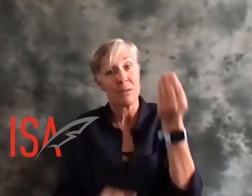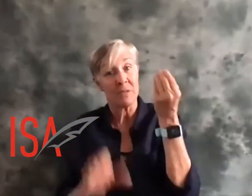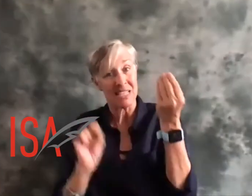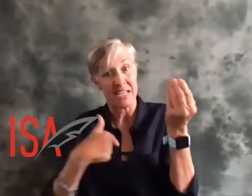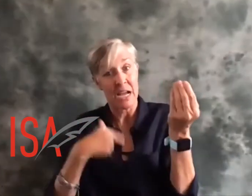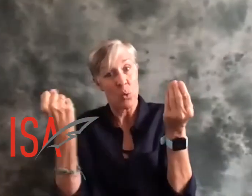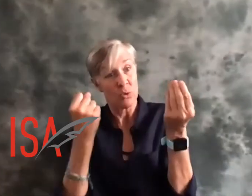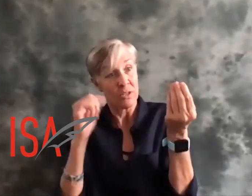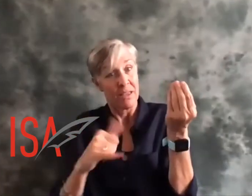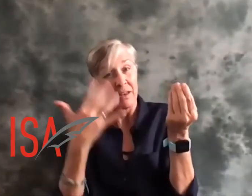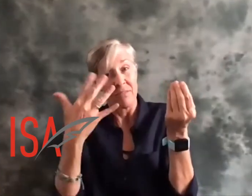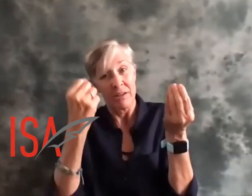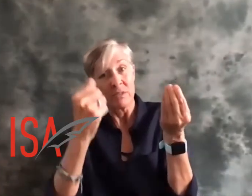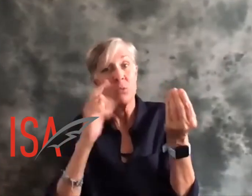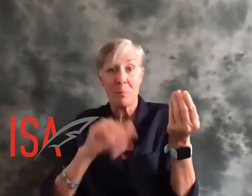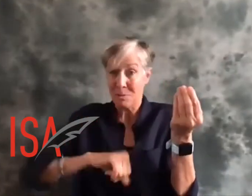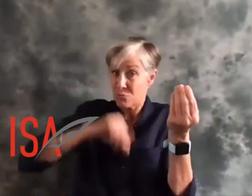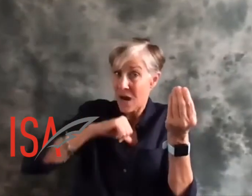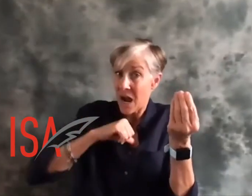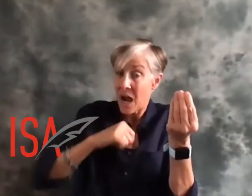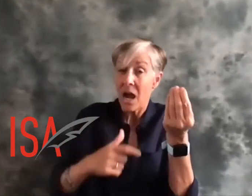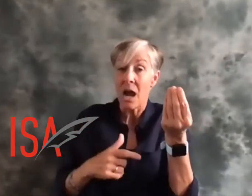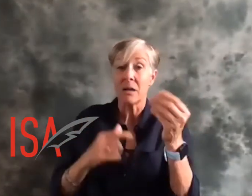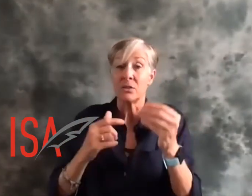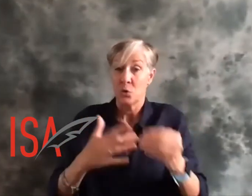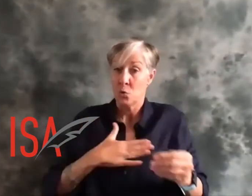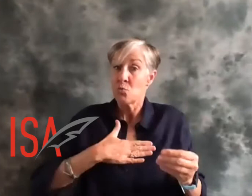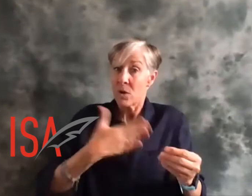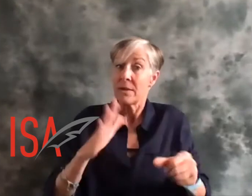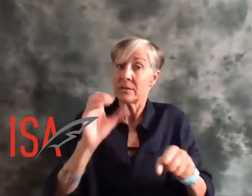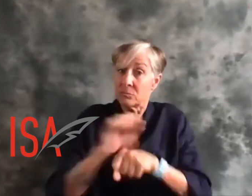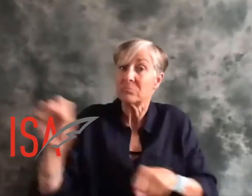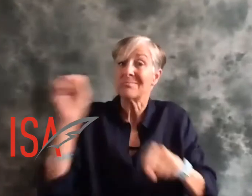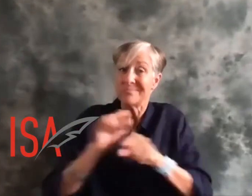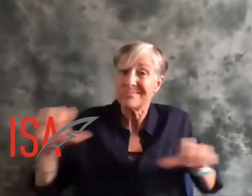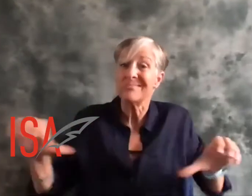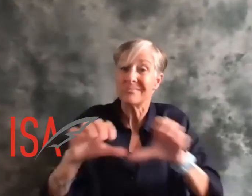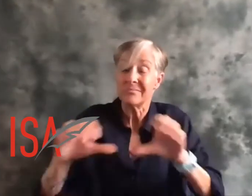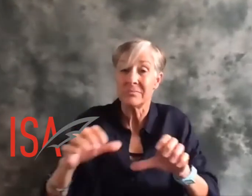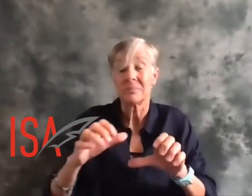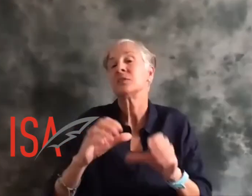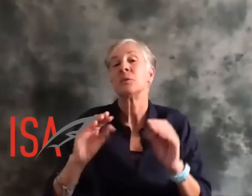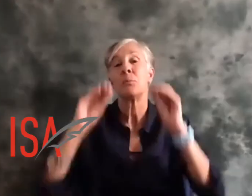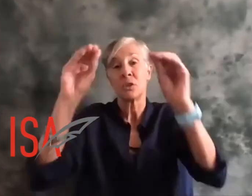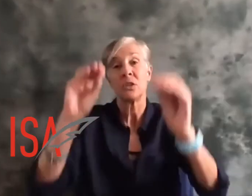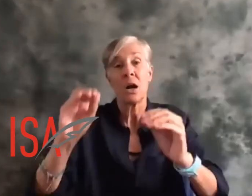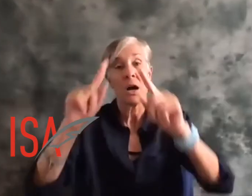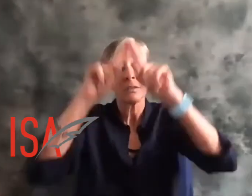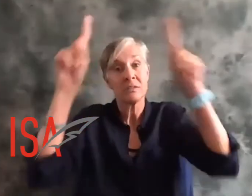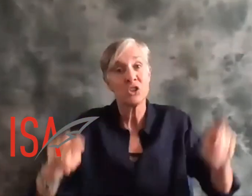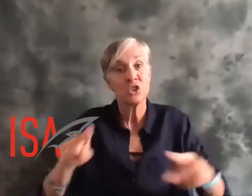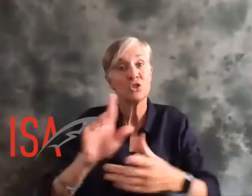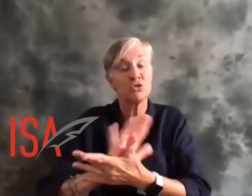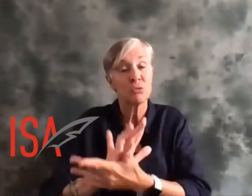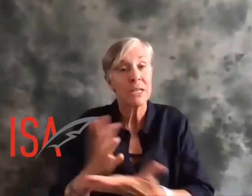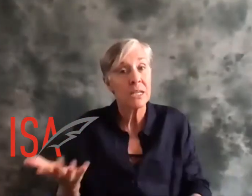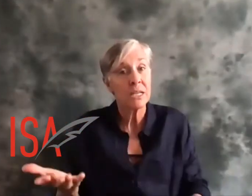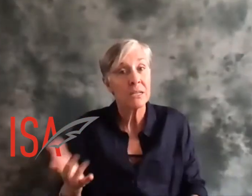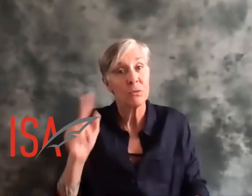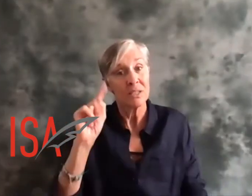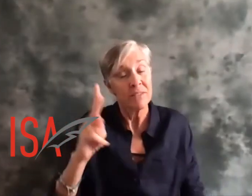to, so that you're willing to do the work to get it on screen? Yeah, and if you're someone like me